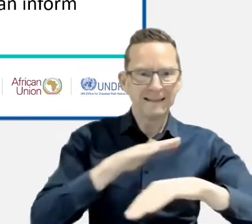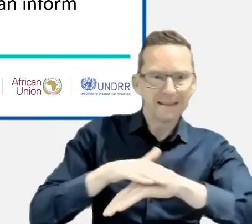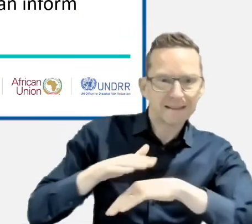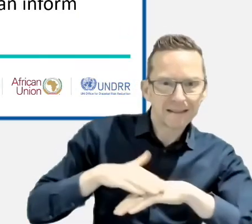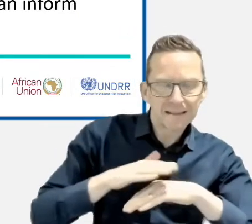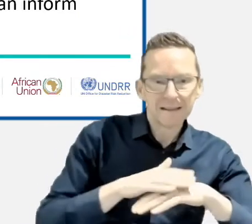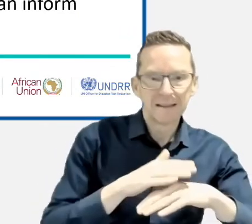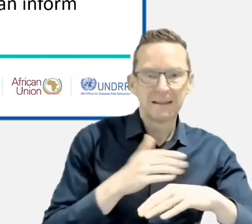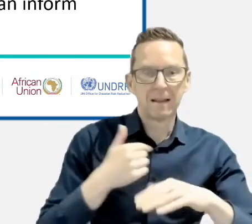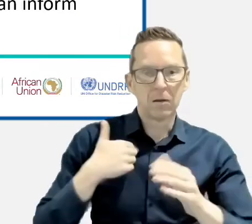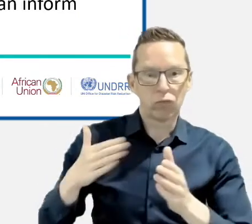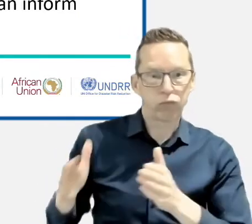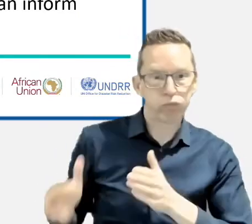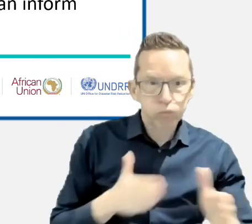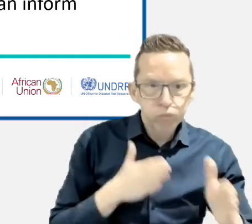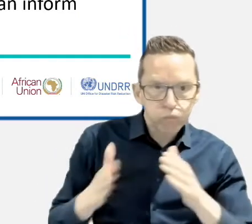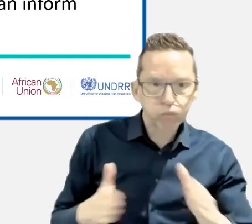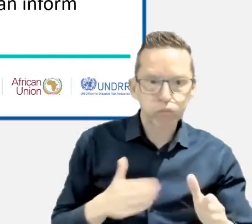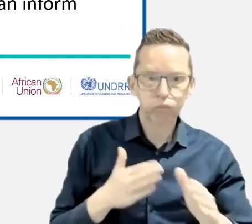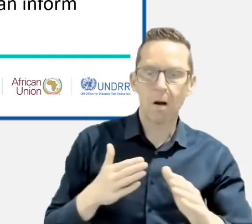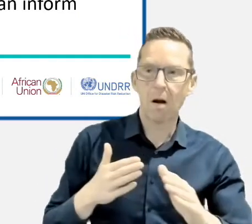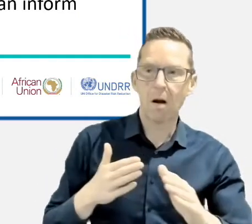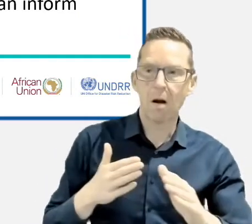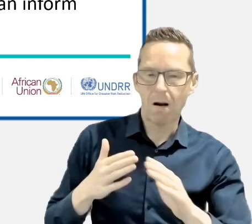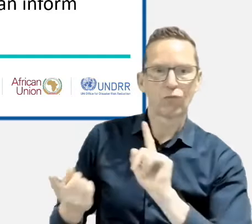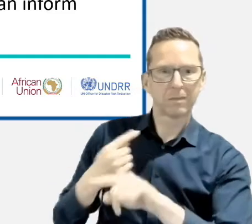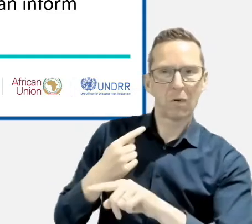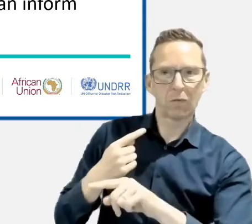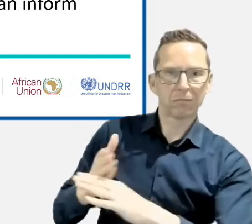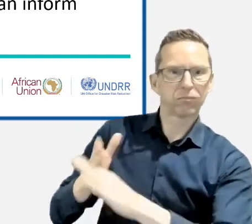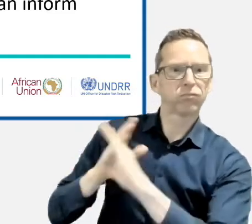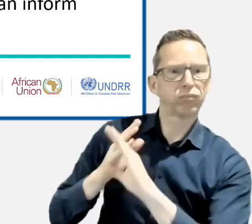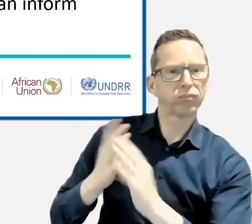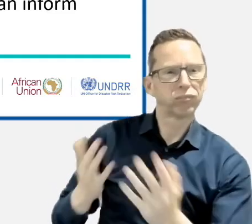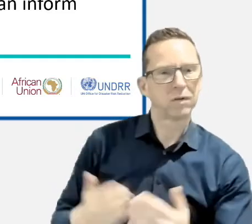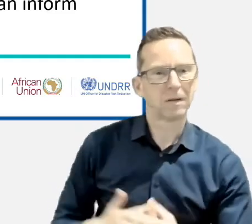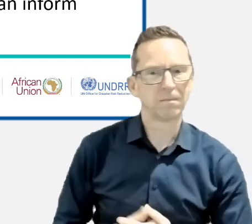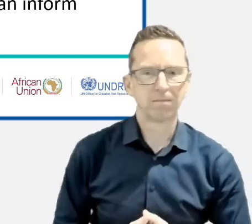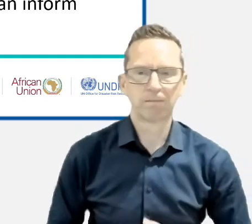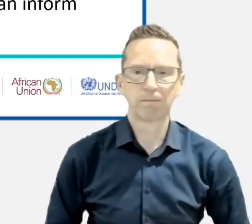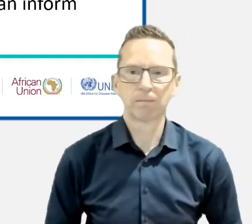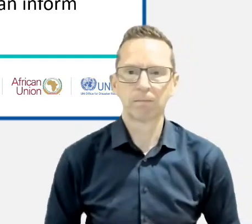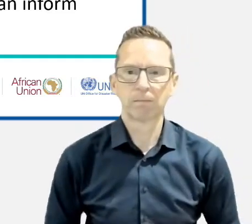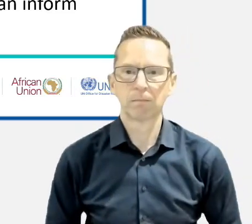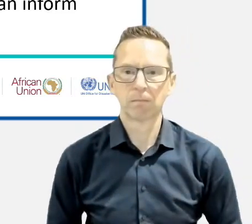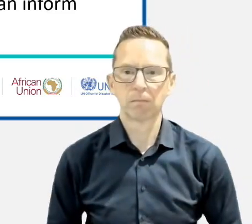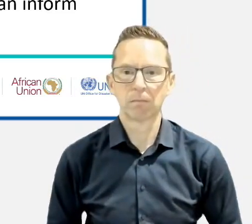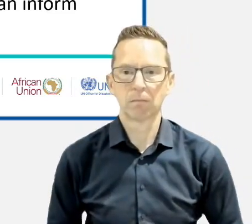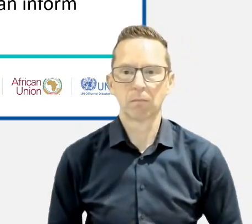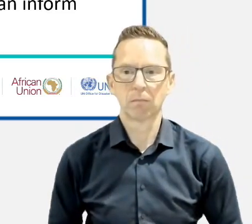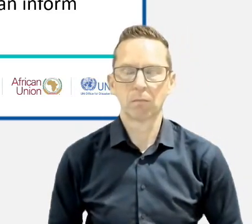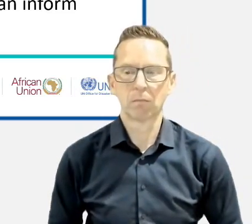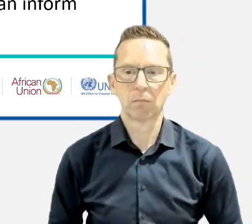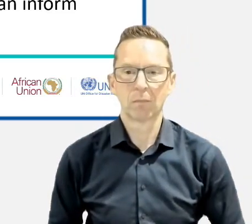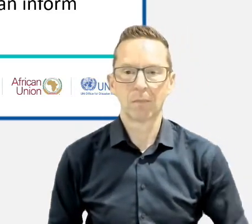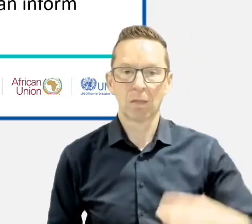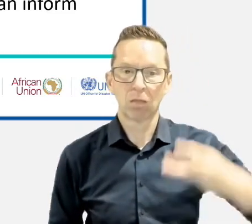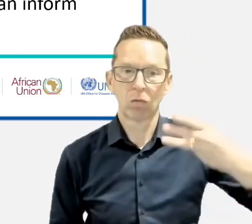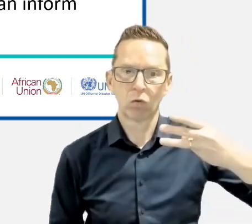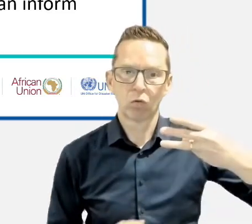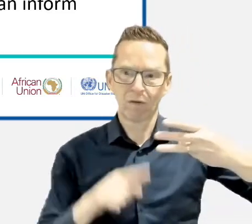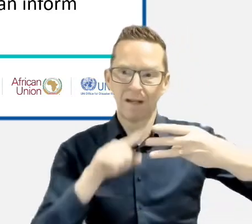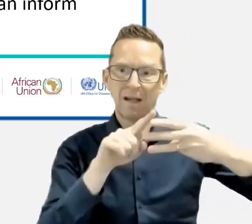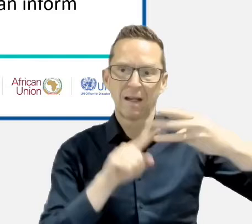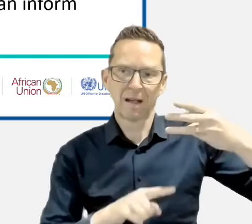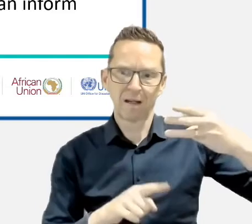So there's three key points that I want to communicate today. The first is that we need data to be available,